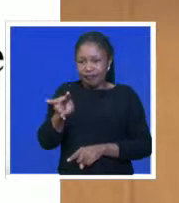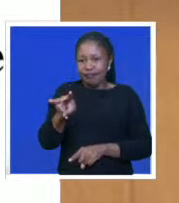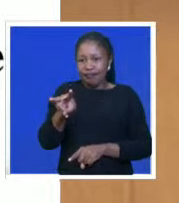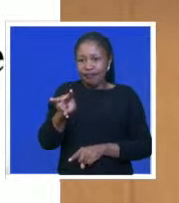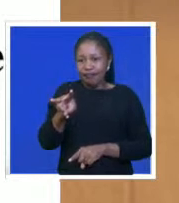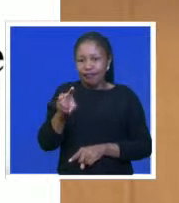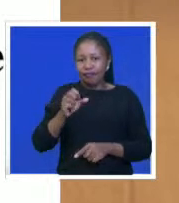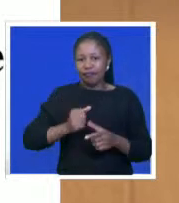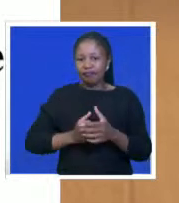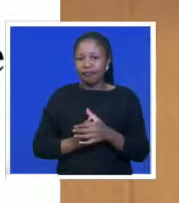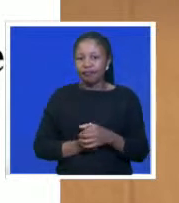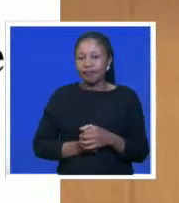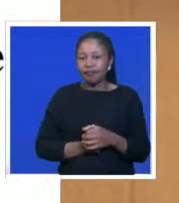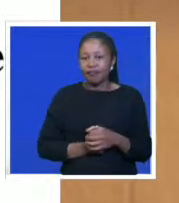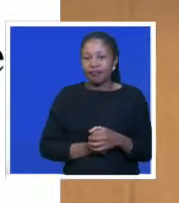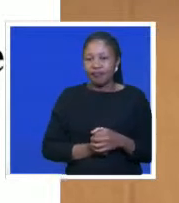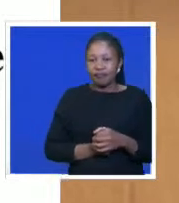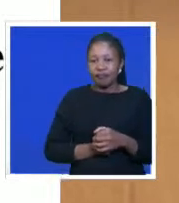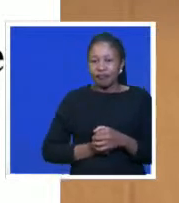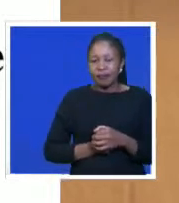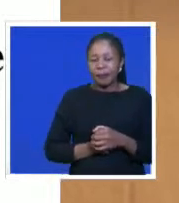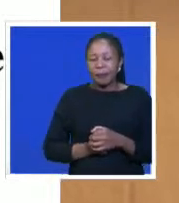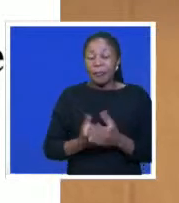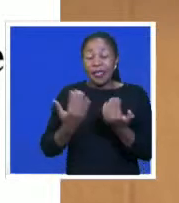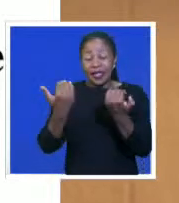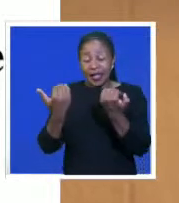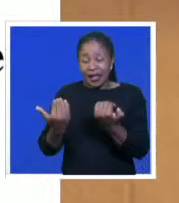Then we have Adam.